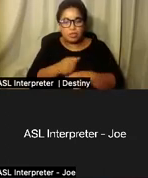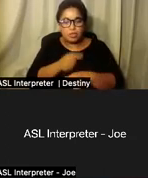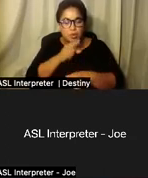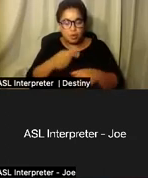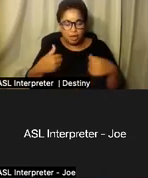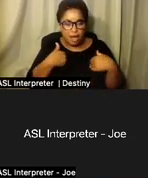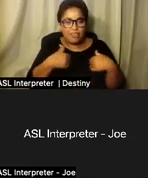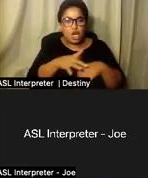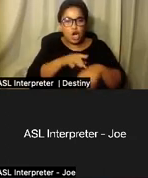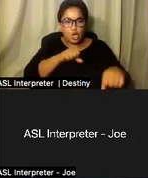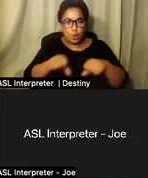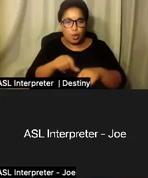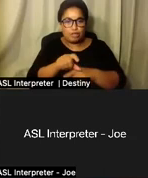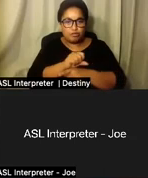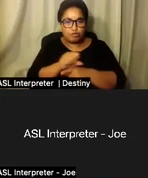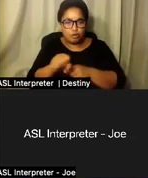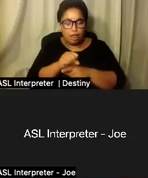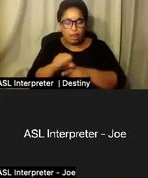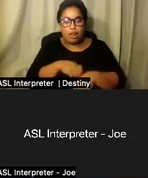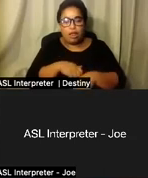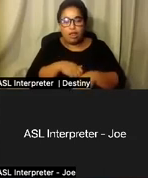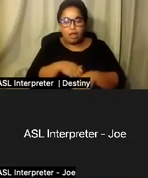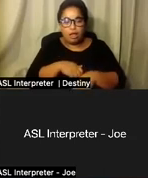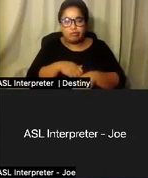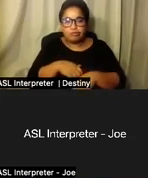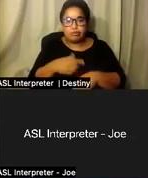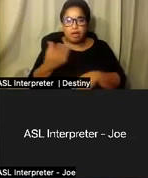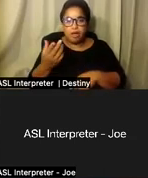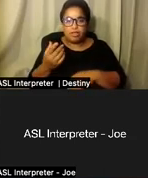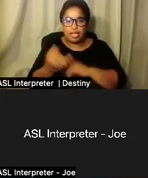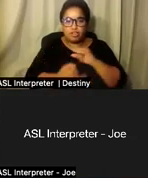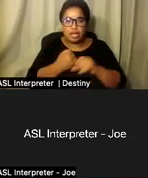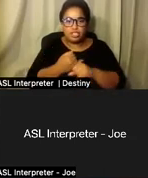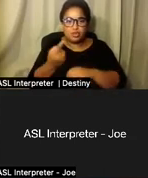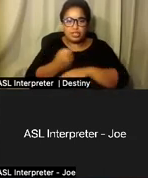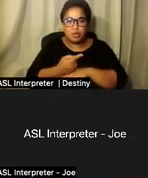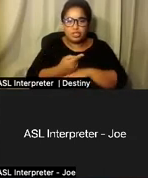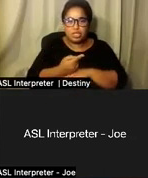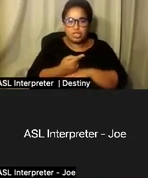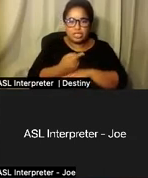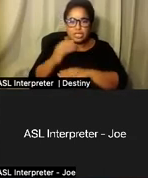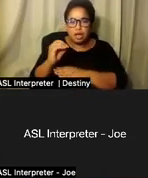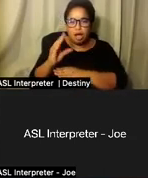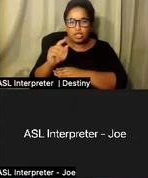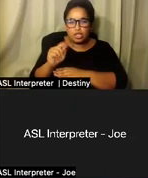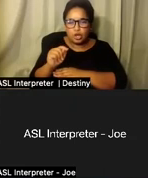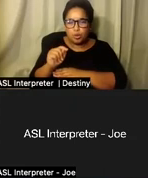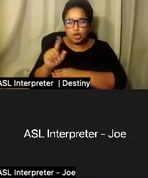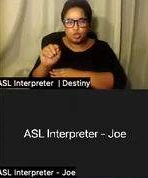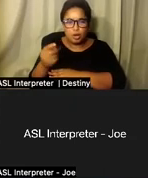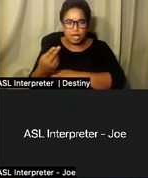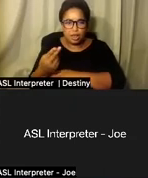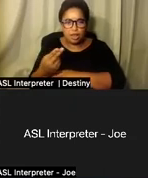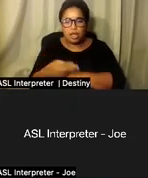October 20th, the third Thursday of October, the International Shakeout Day as we call it, or really you can, when you register, you can indicate if